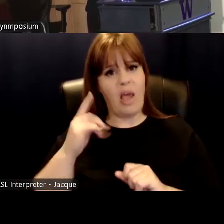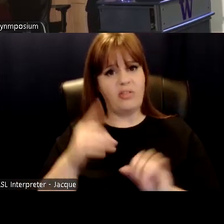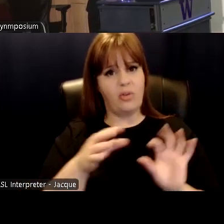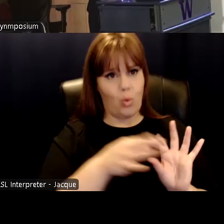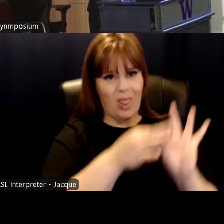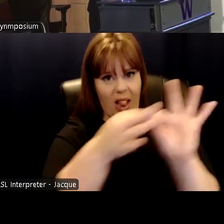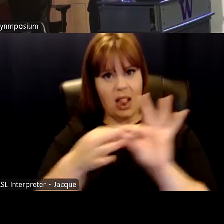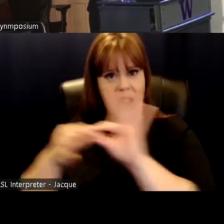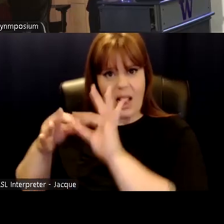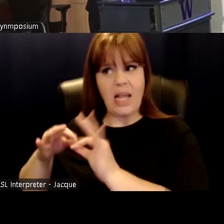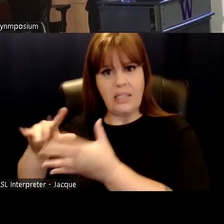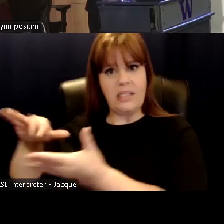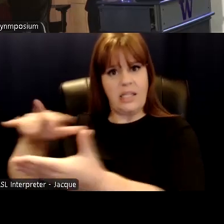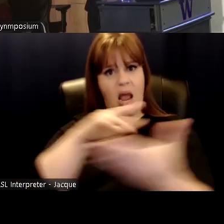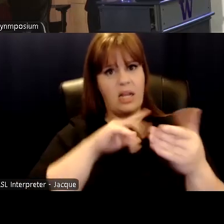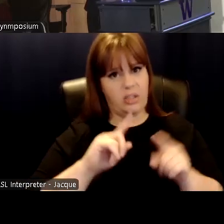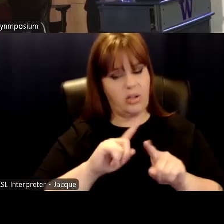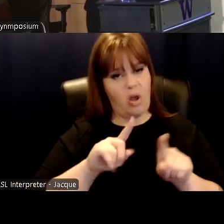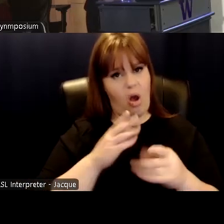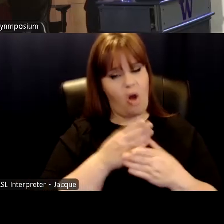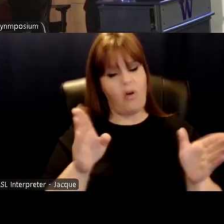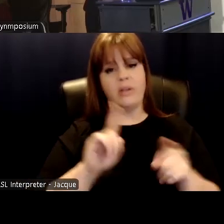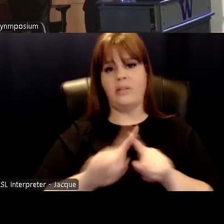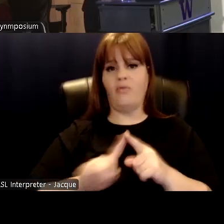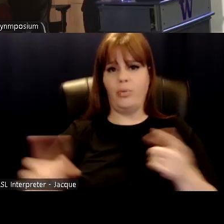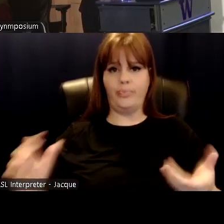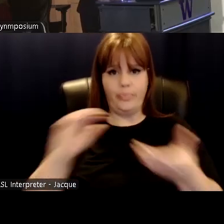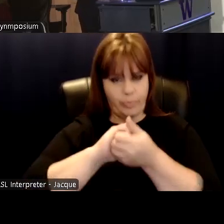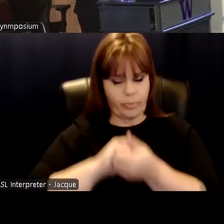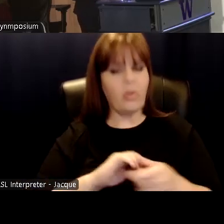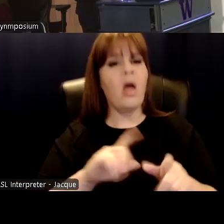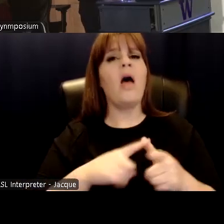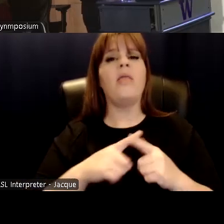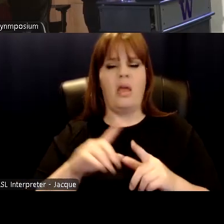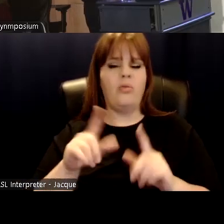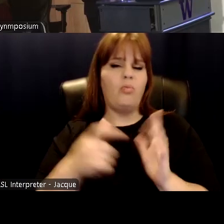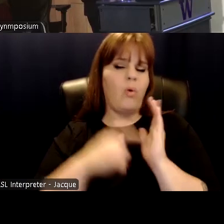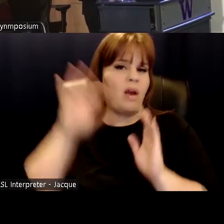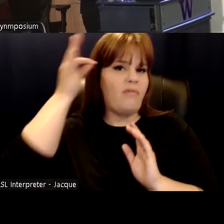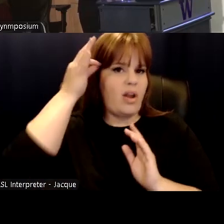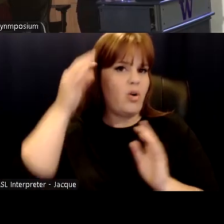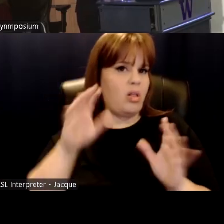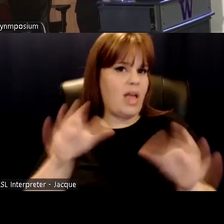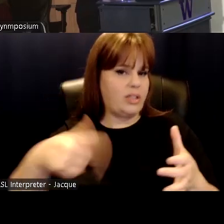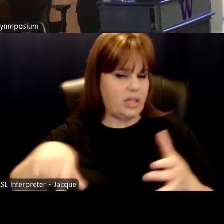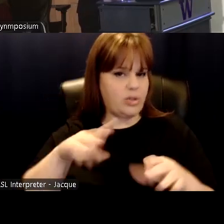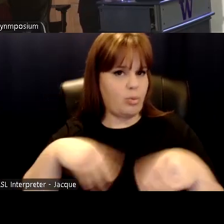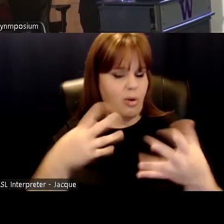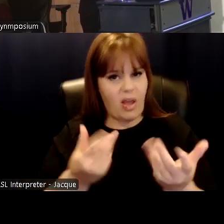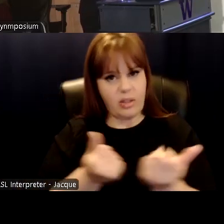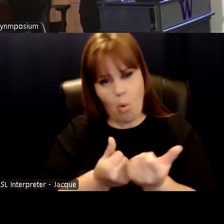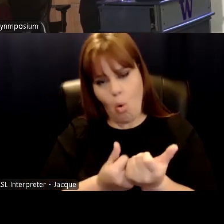across cohorts. And then require federal entities to provide continued education support in form of programs